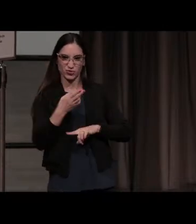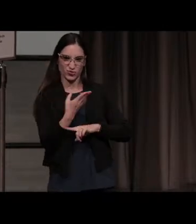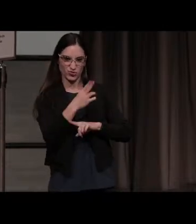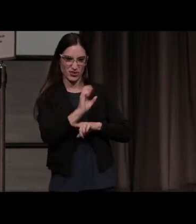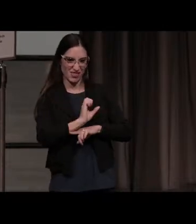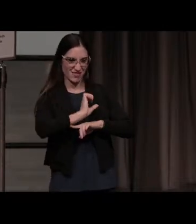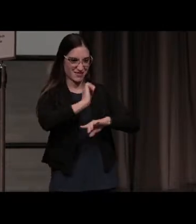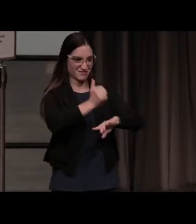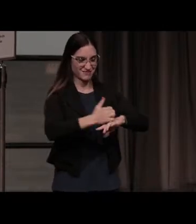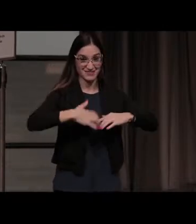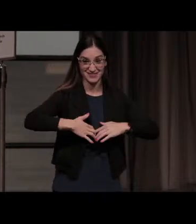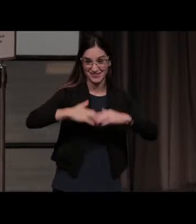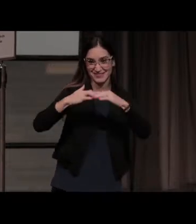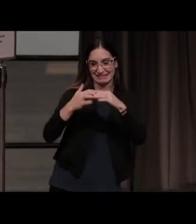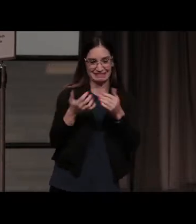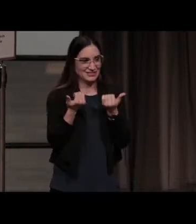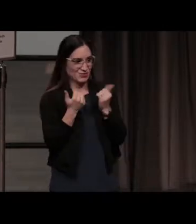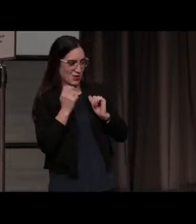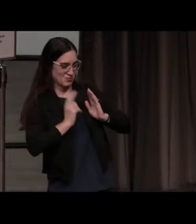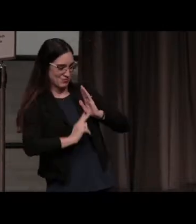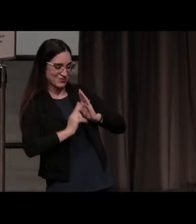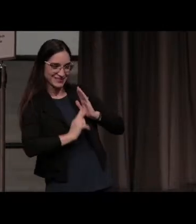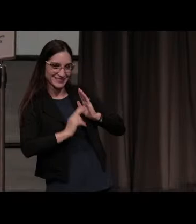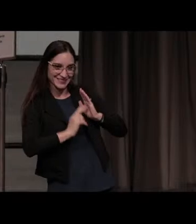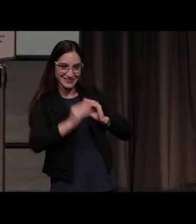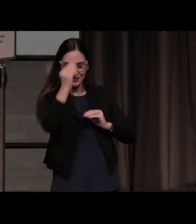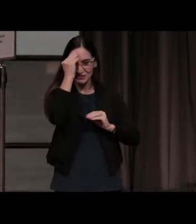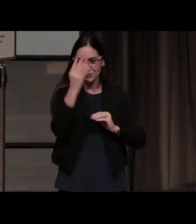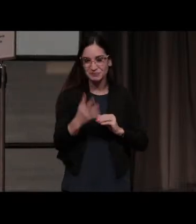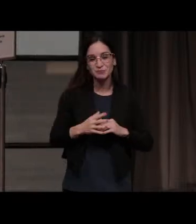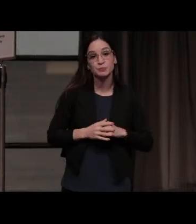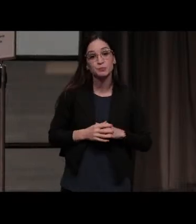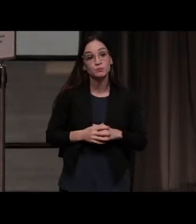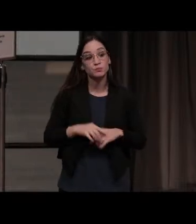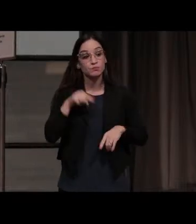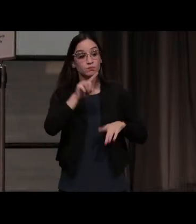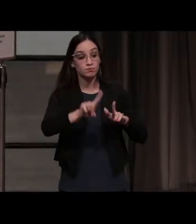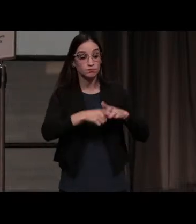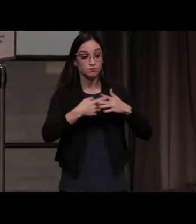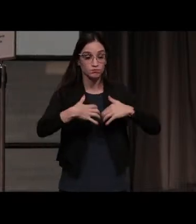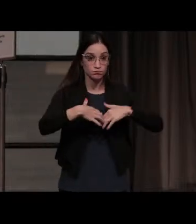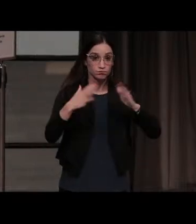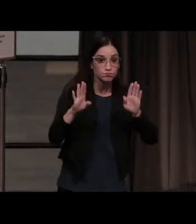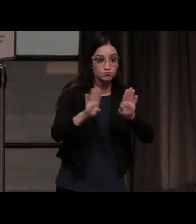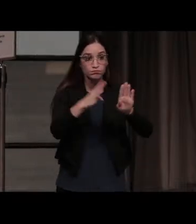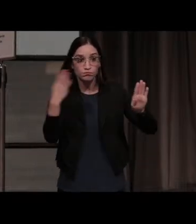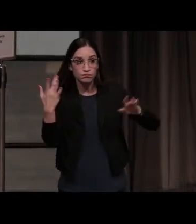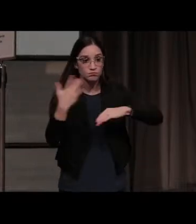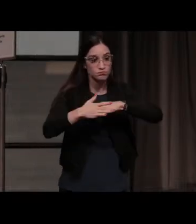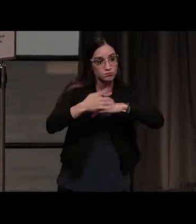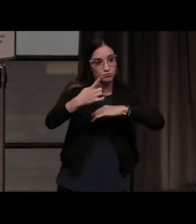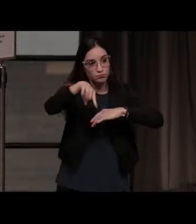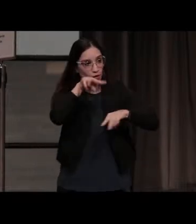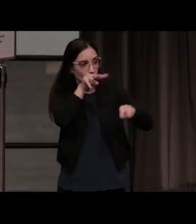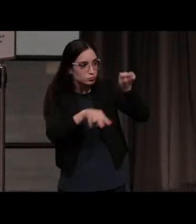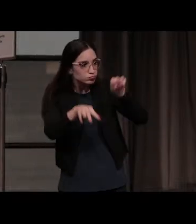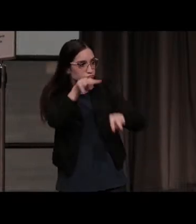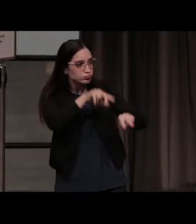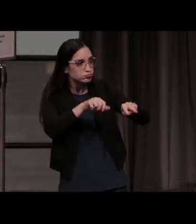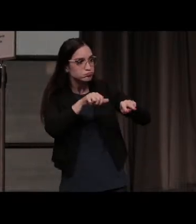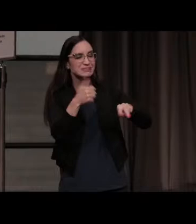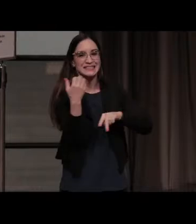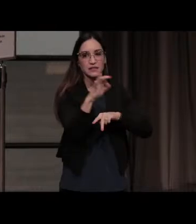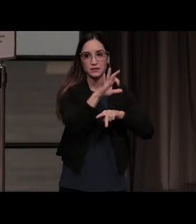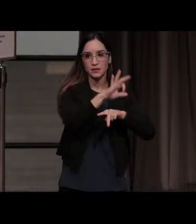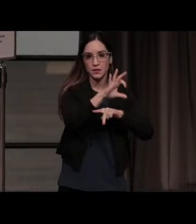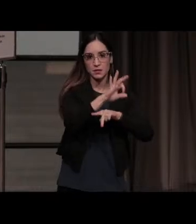I was like, I can read this. Which operated between 1999 and 2005, first as a nomadic and